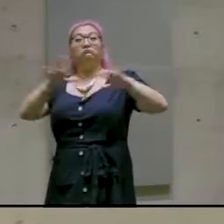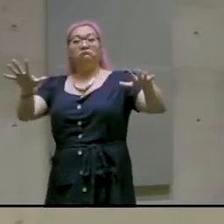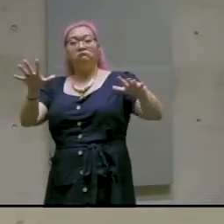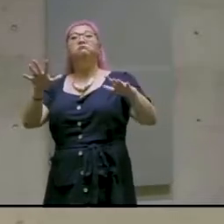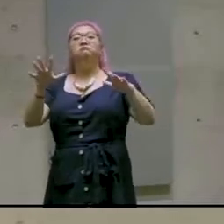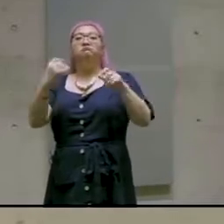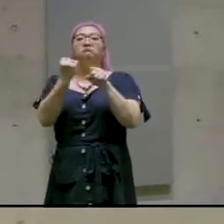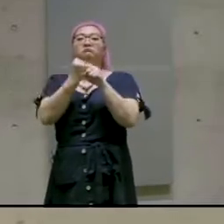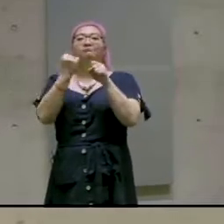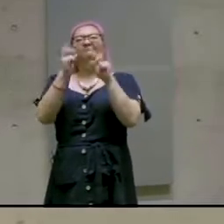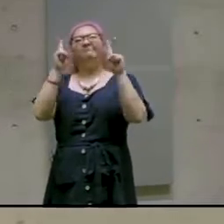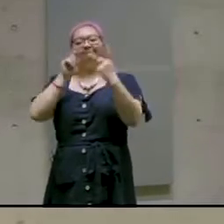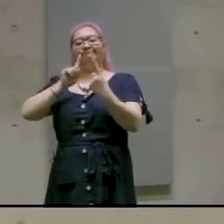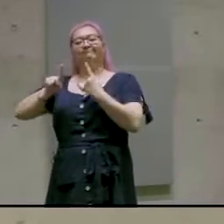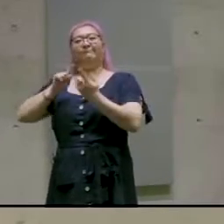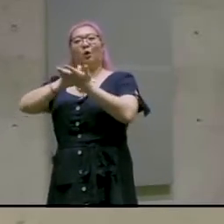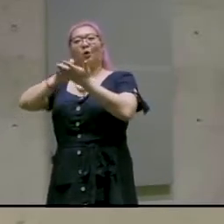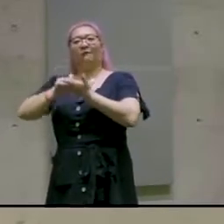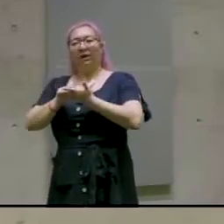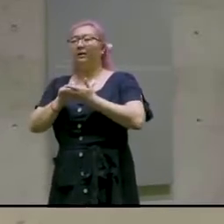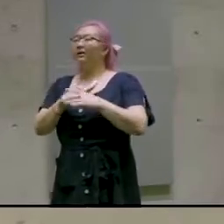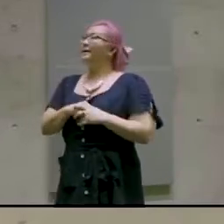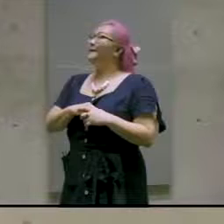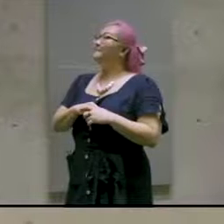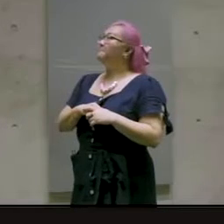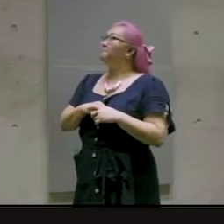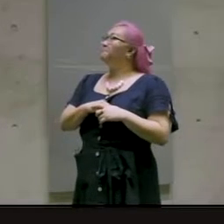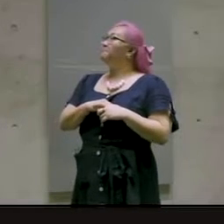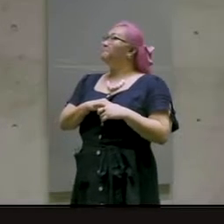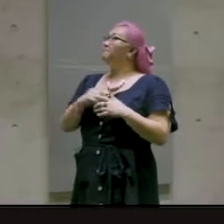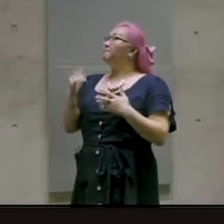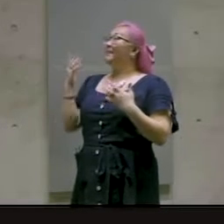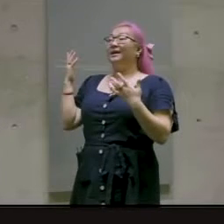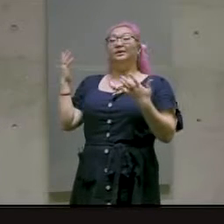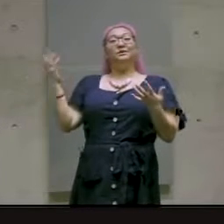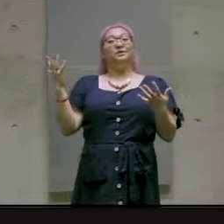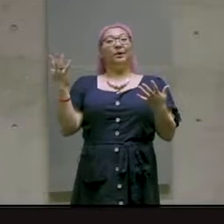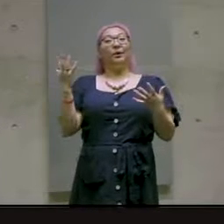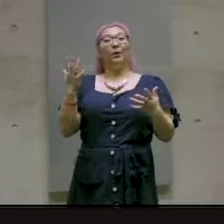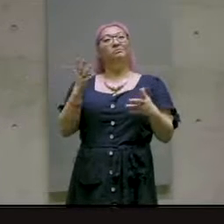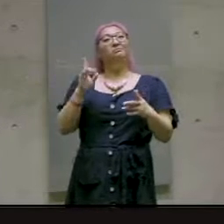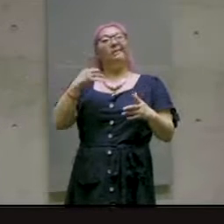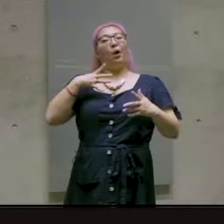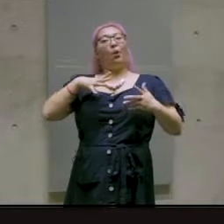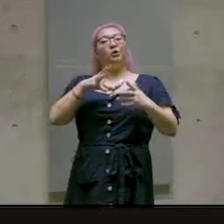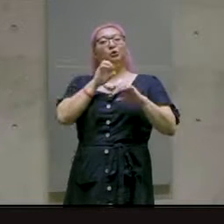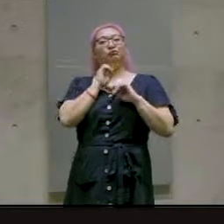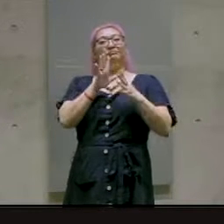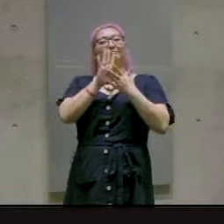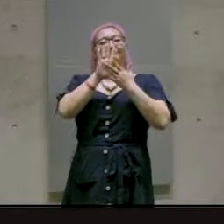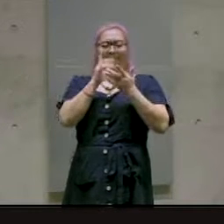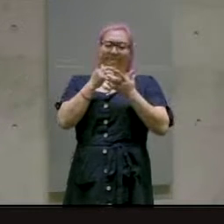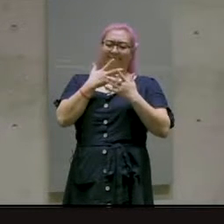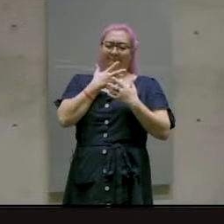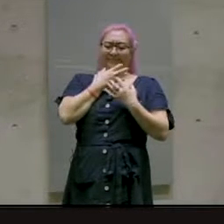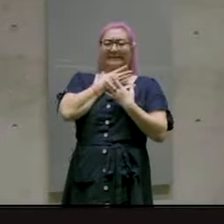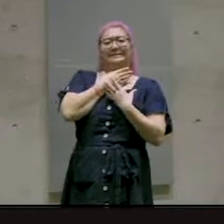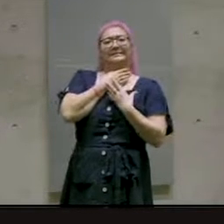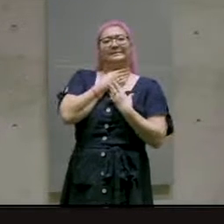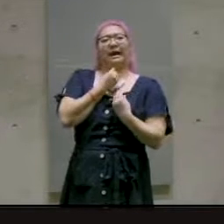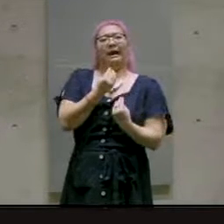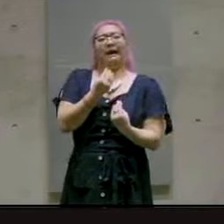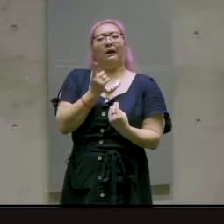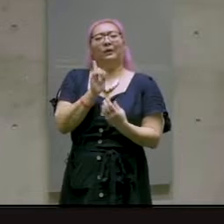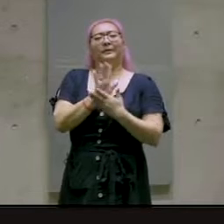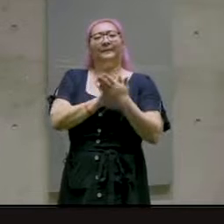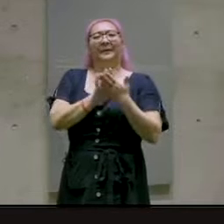like to define desire, which I'm sure I can do in 20 seconds or less. In this talk, I'll be using kind of two definitions